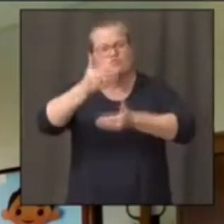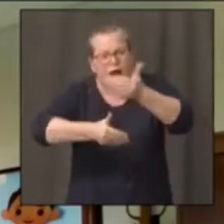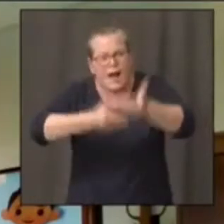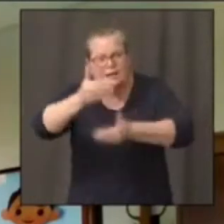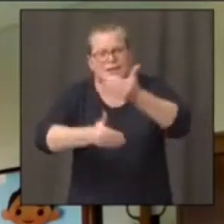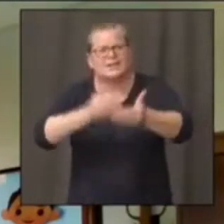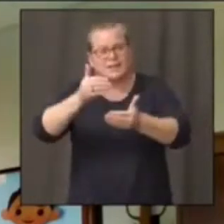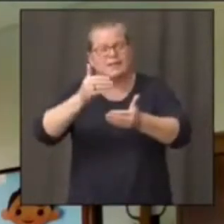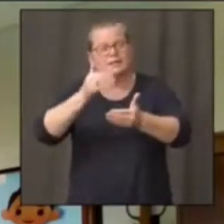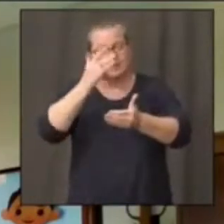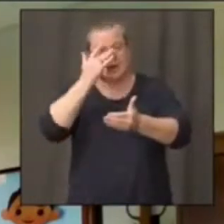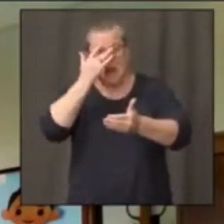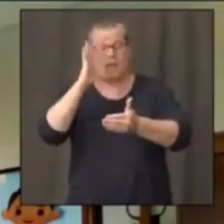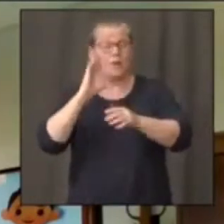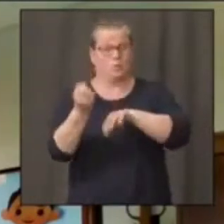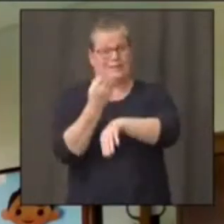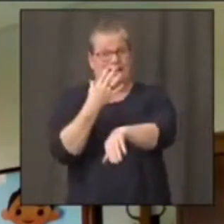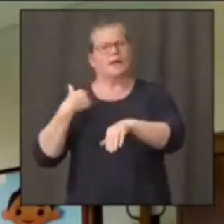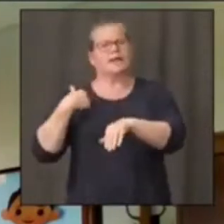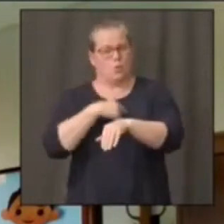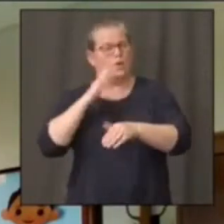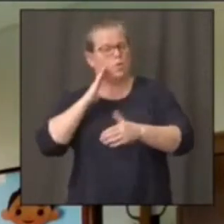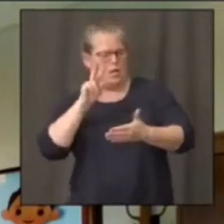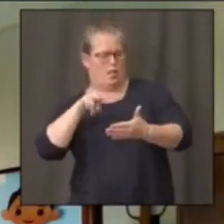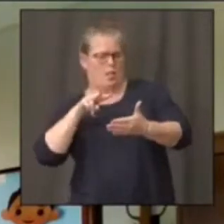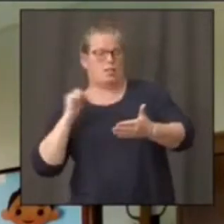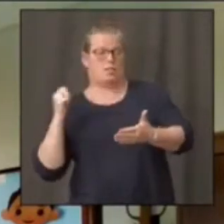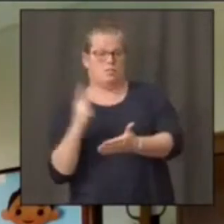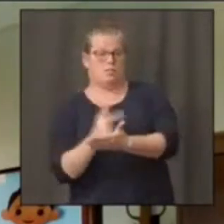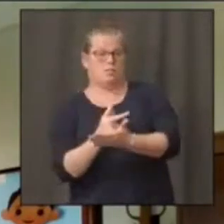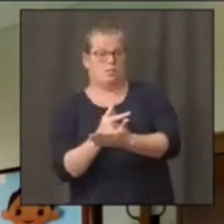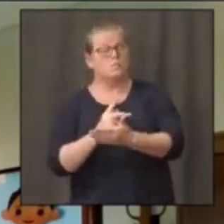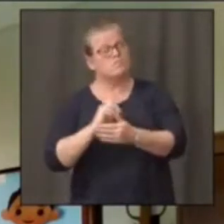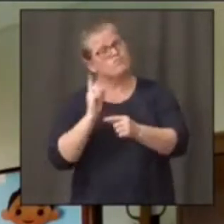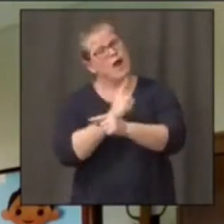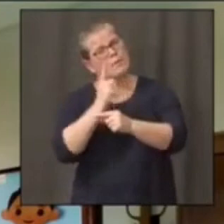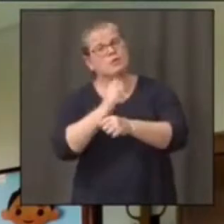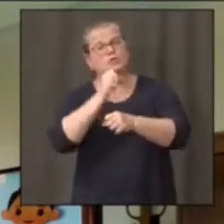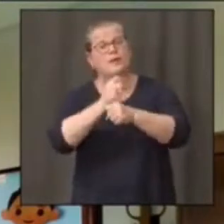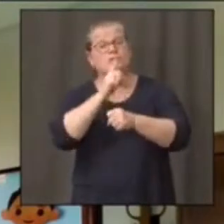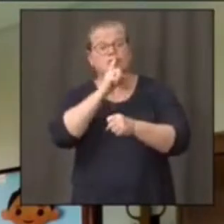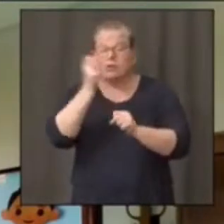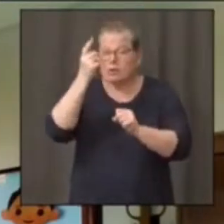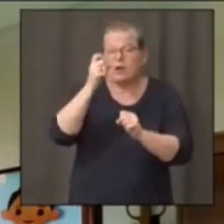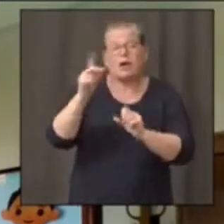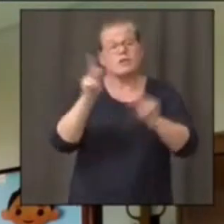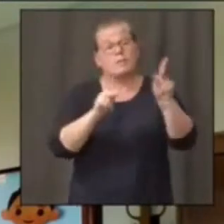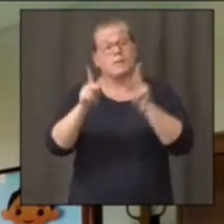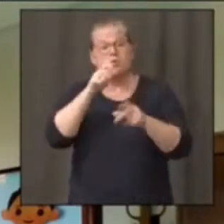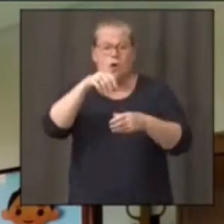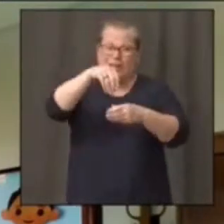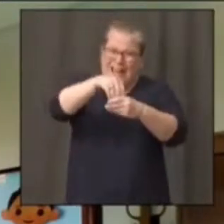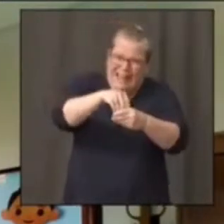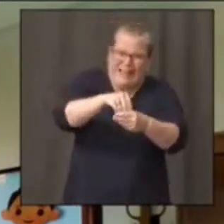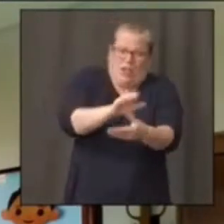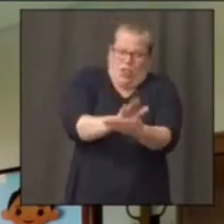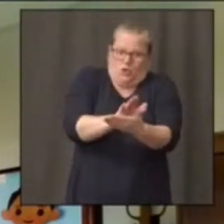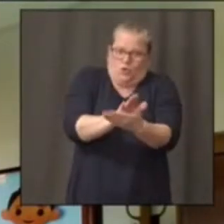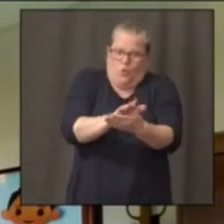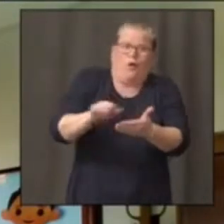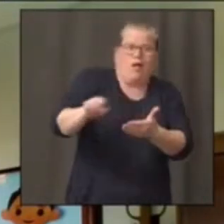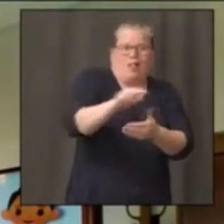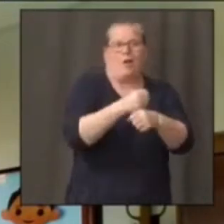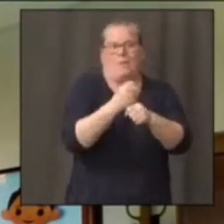people understand that the people that are going to be in the schools with your children are making these decisions along with